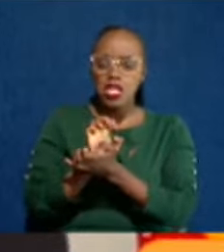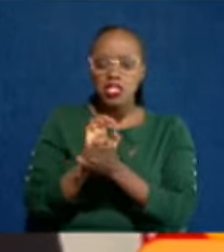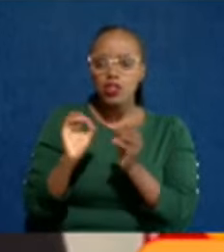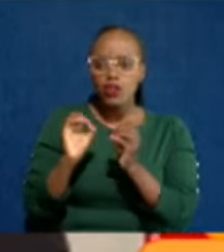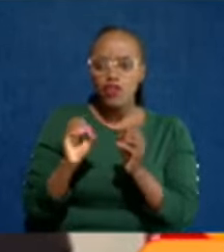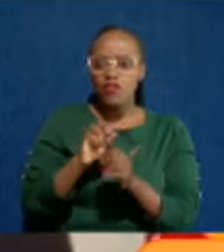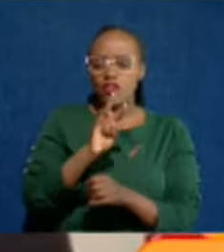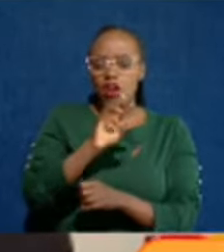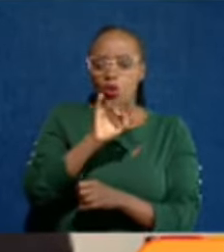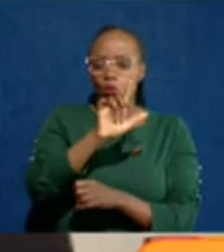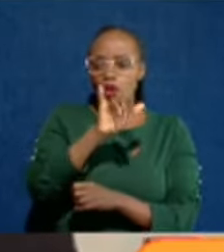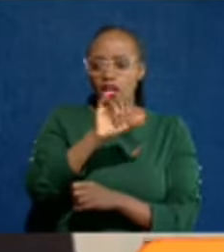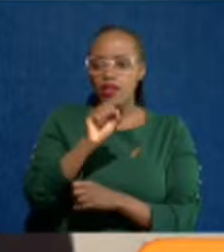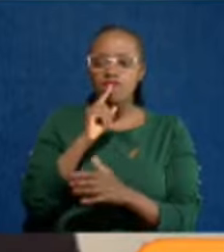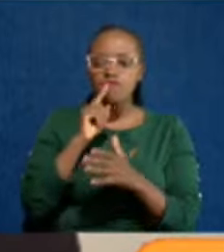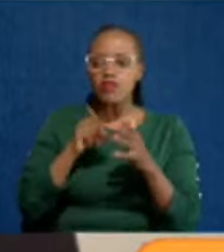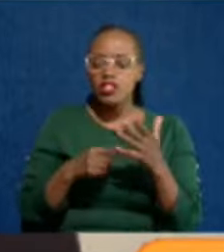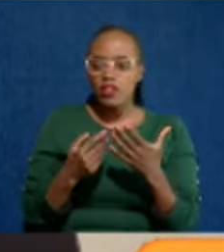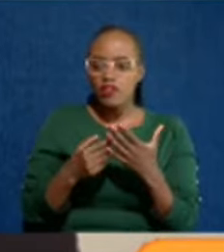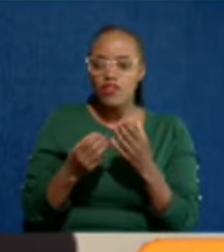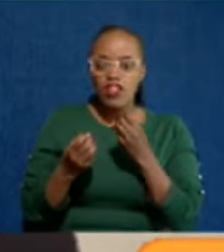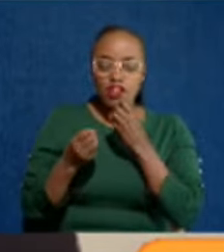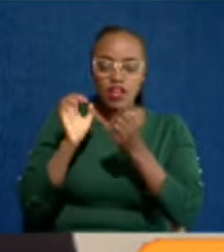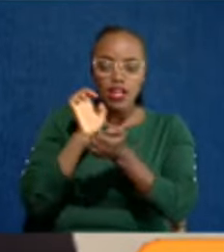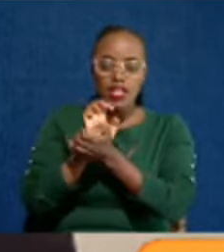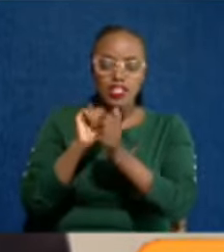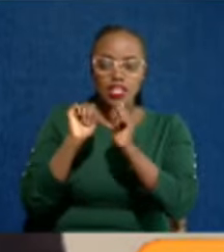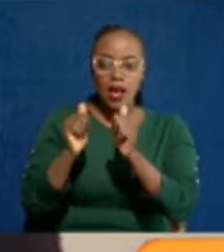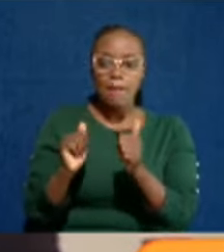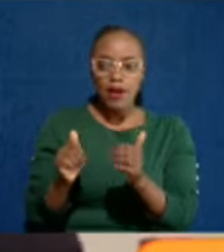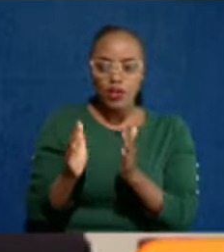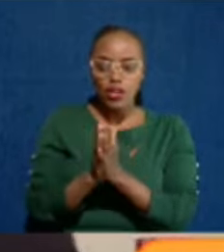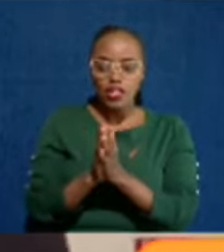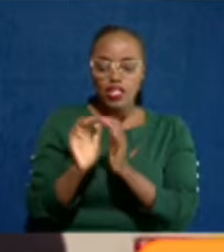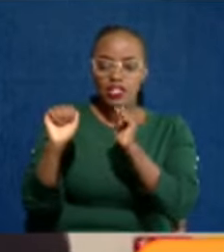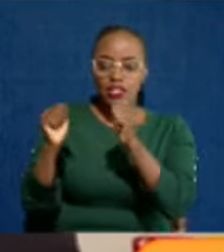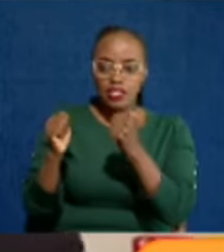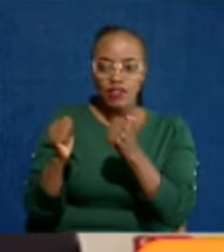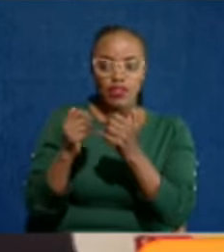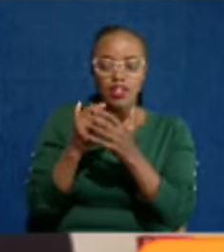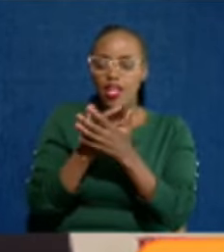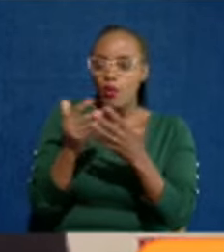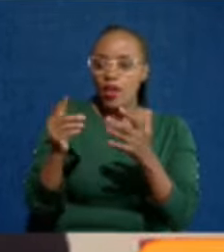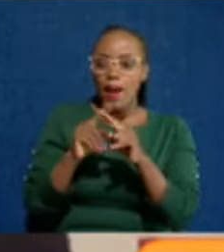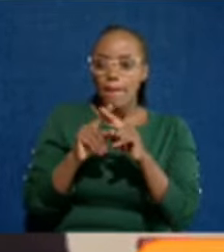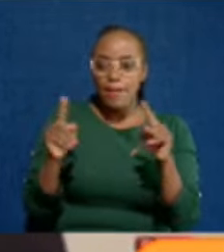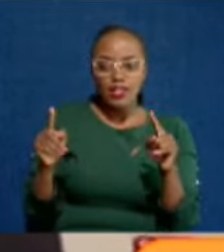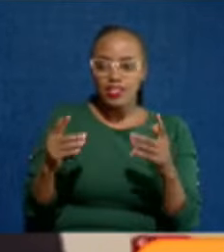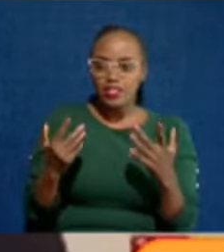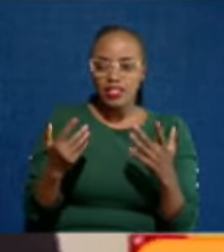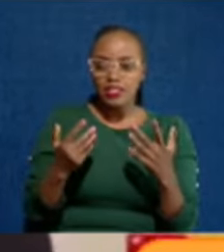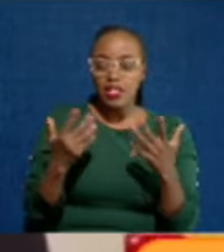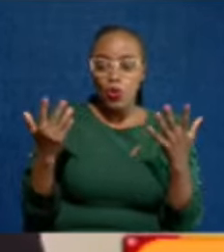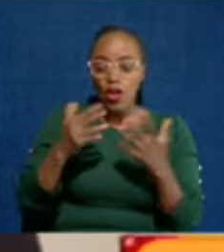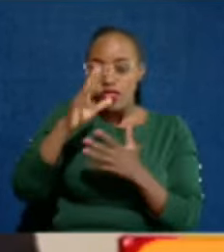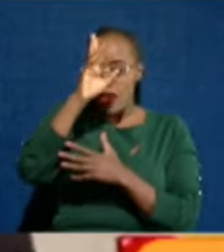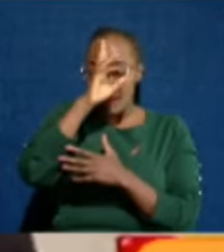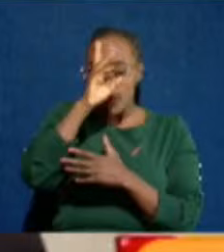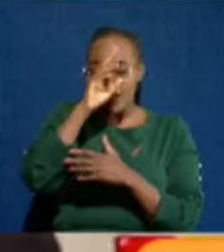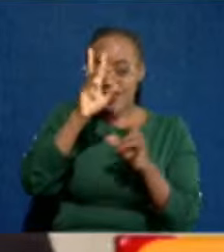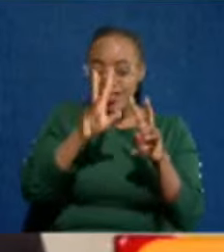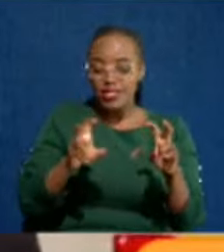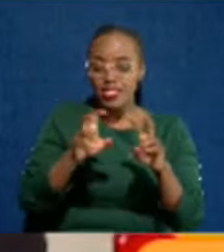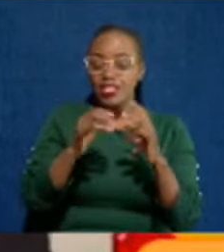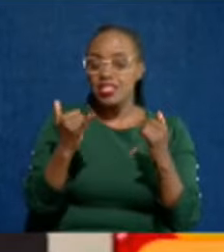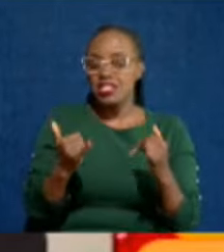Willis Otieno has told me that he is yet to be arrested and that he is safe wherever he is, but he is not where the police are. And at